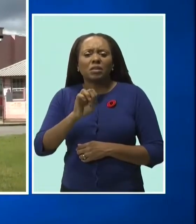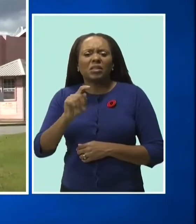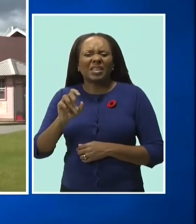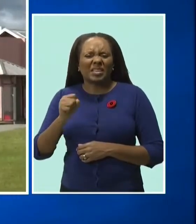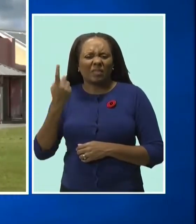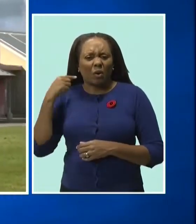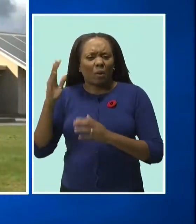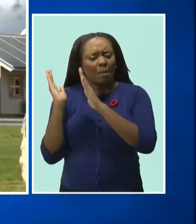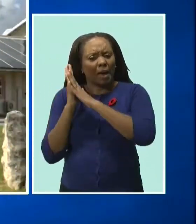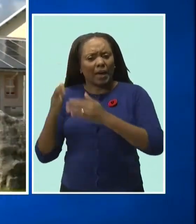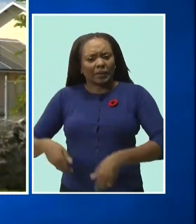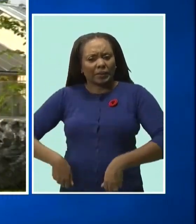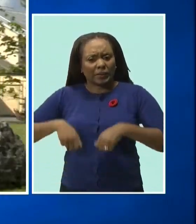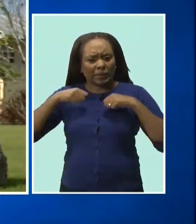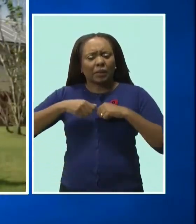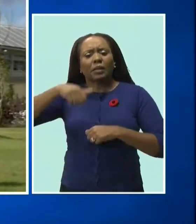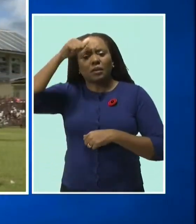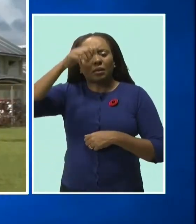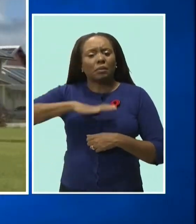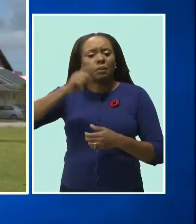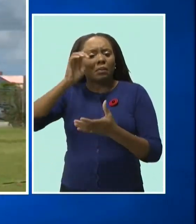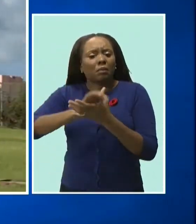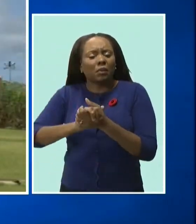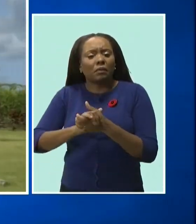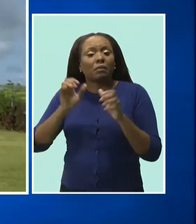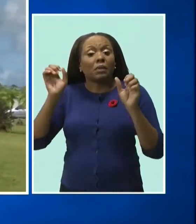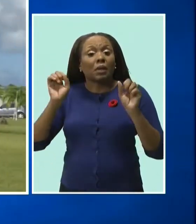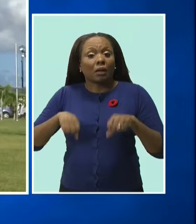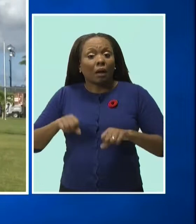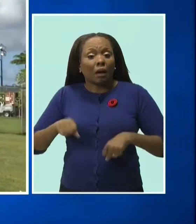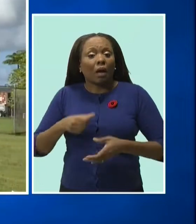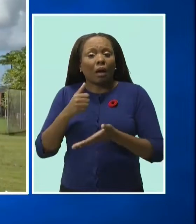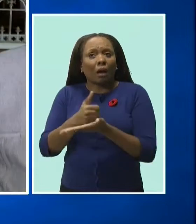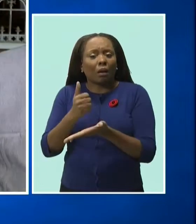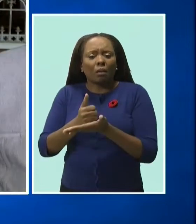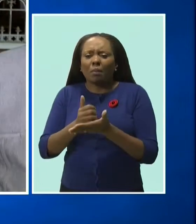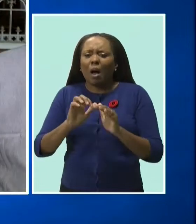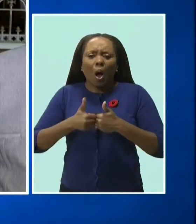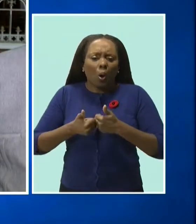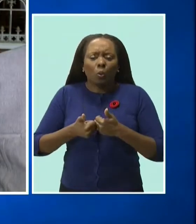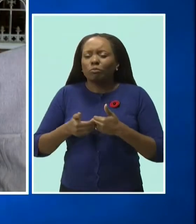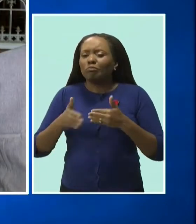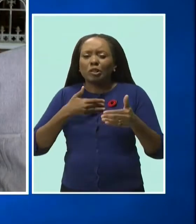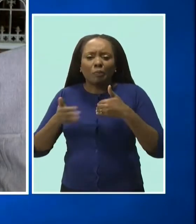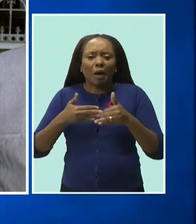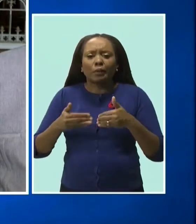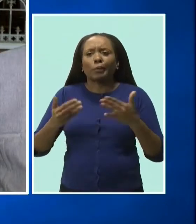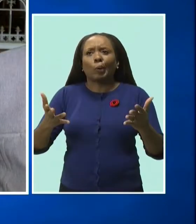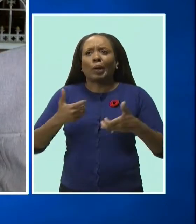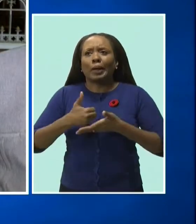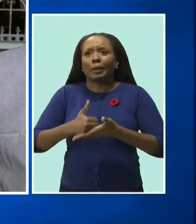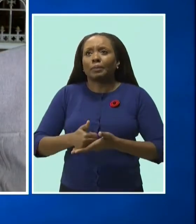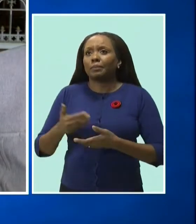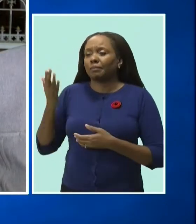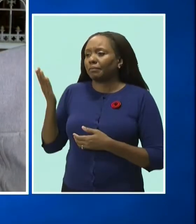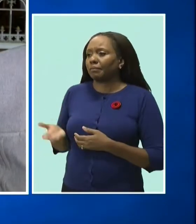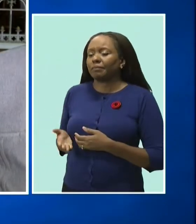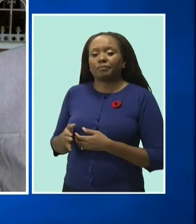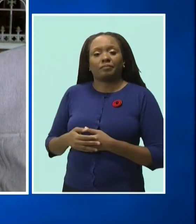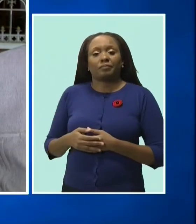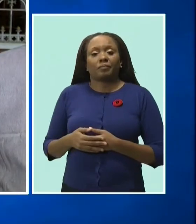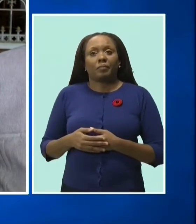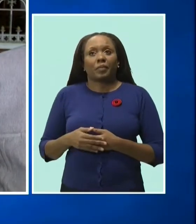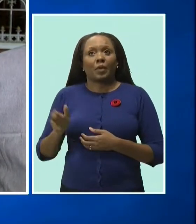church believe it's their bounden duty to help out wherever they can. In the men's fellowship, we only comprise probably 8 or 10